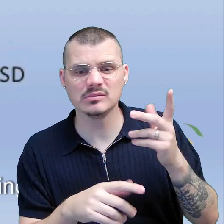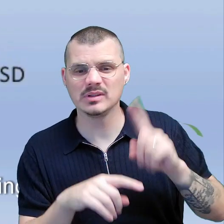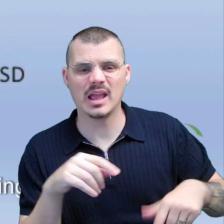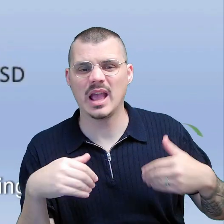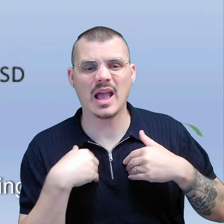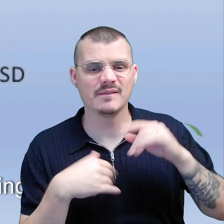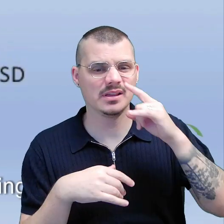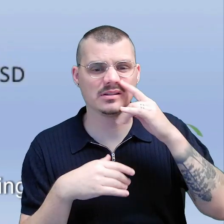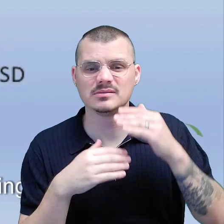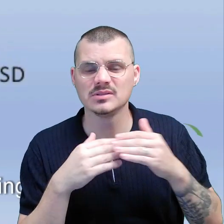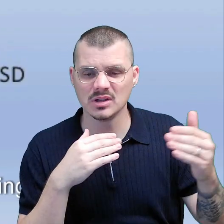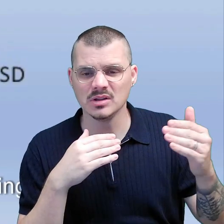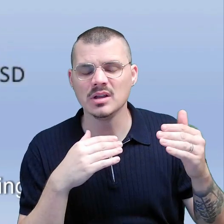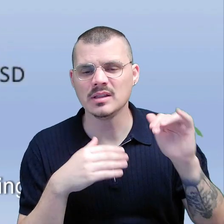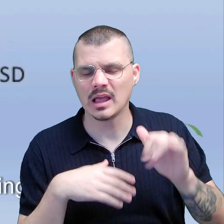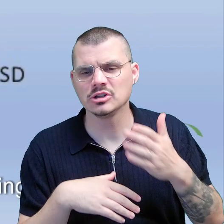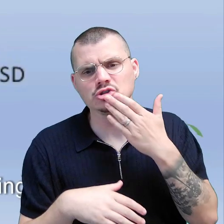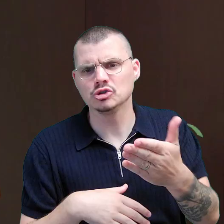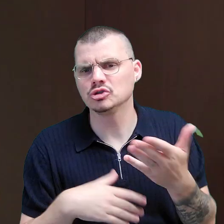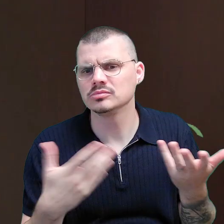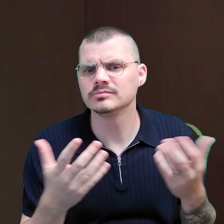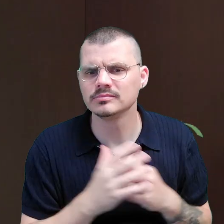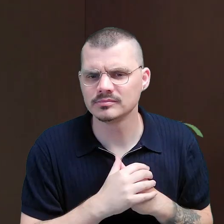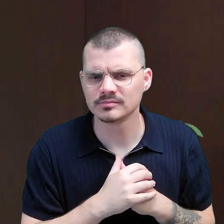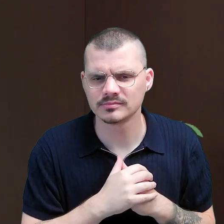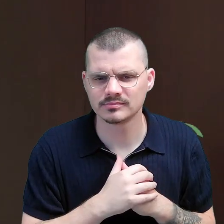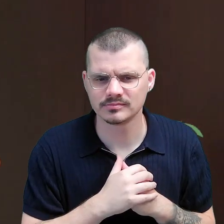this illness was somehow a good thing.